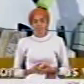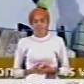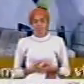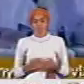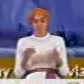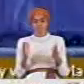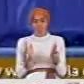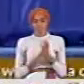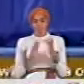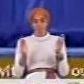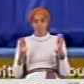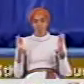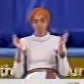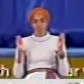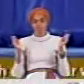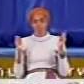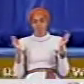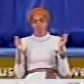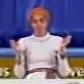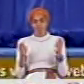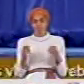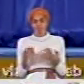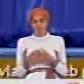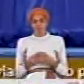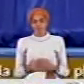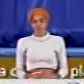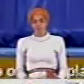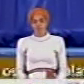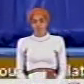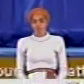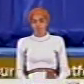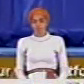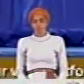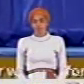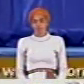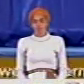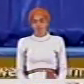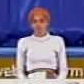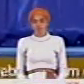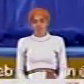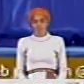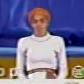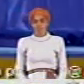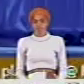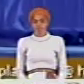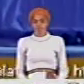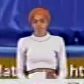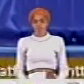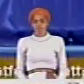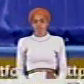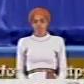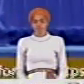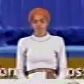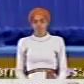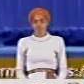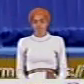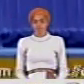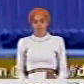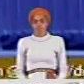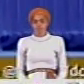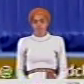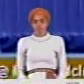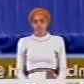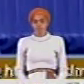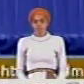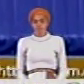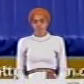Hallelujah. Na farin ciki da godiya a gaban Ubangiji Allah saboda yarwata jiya mun zo da